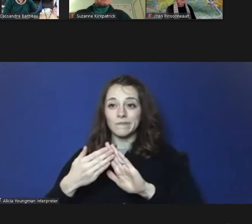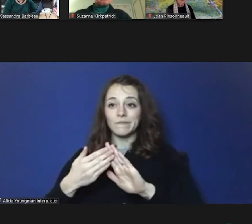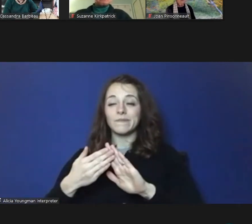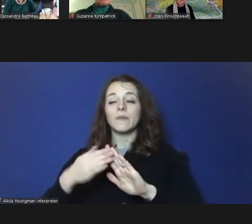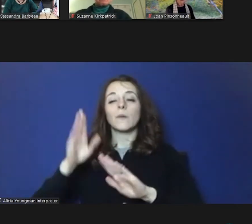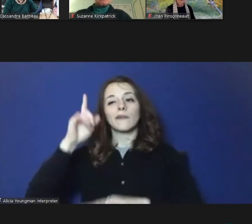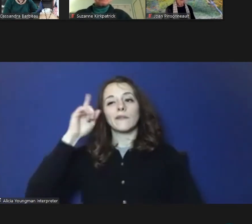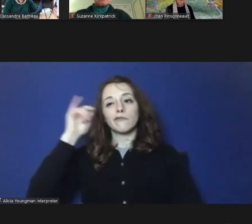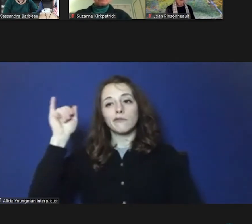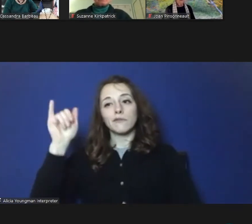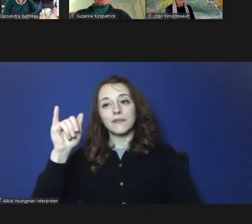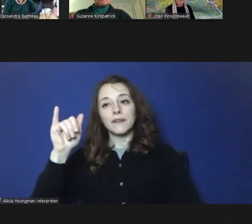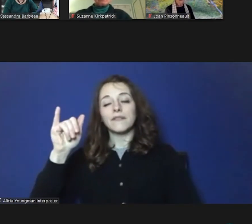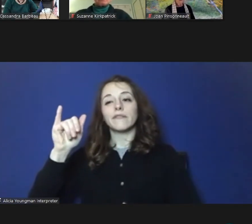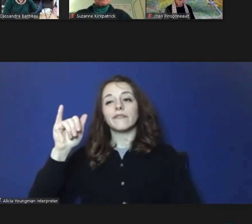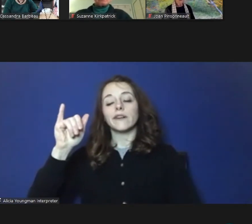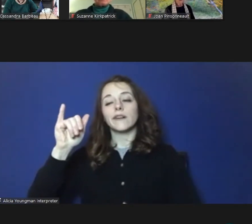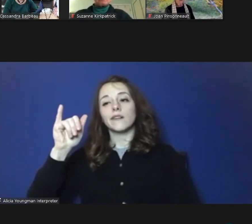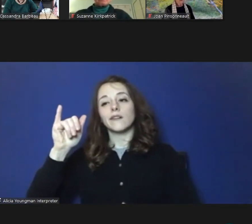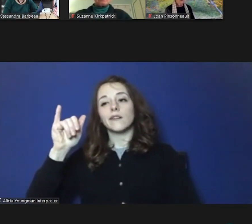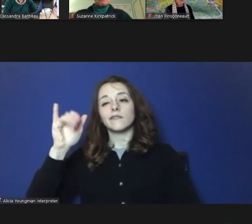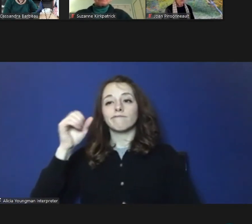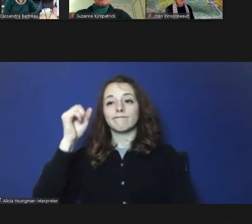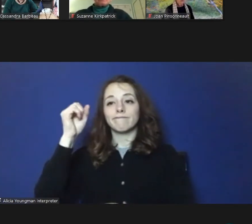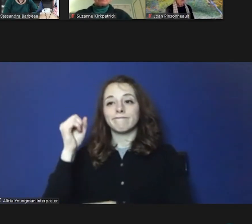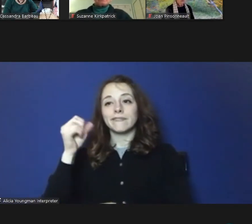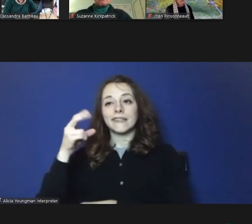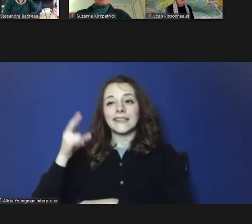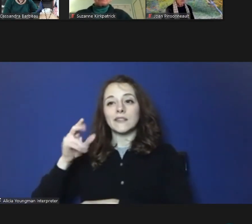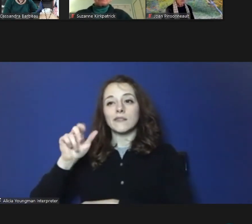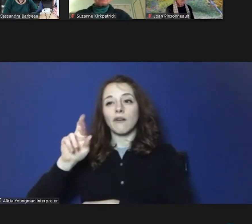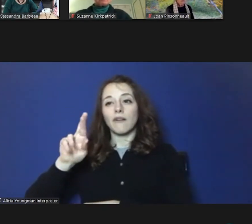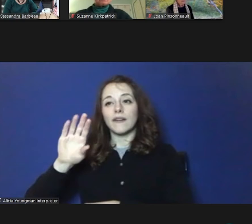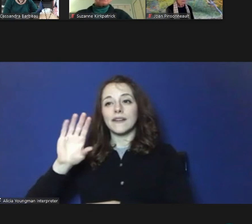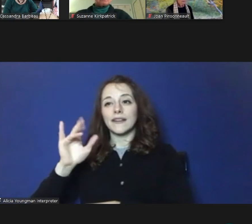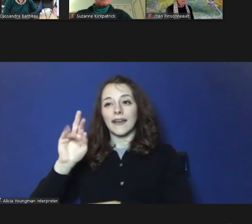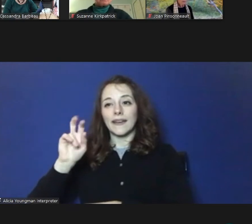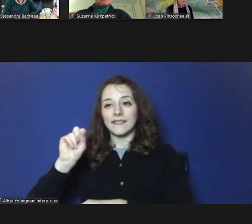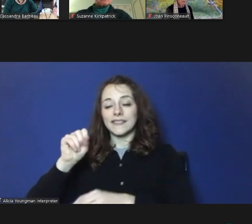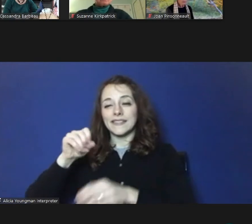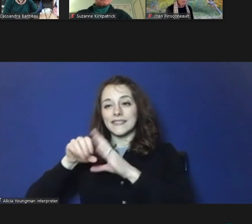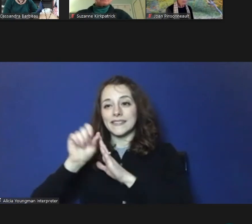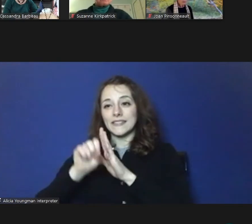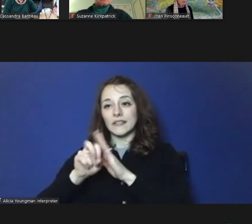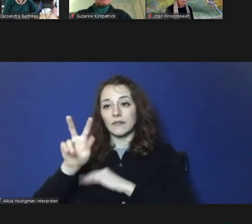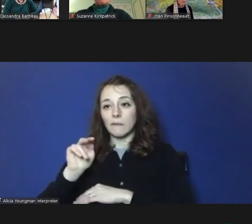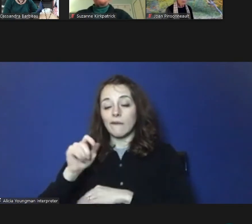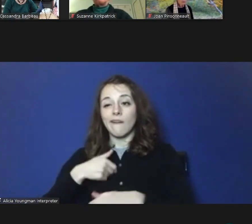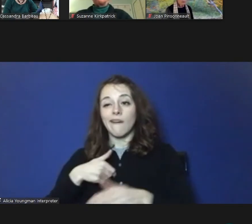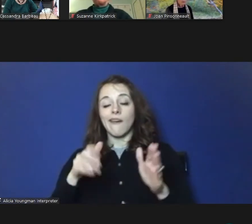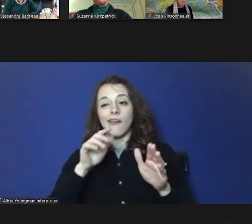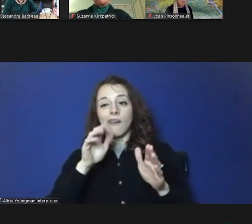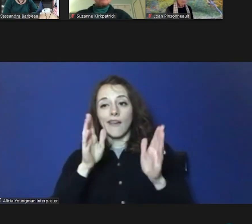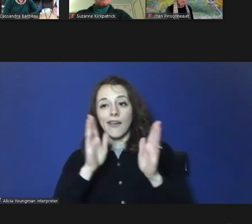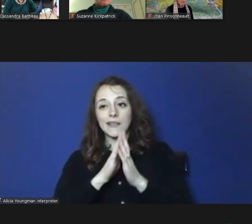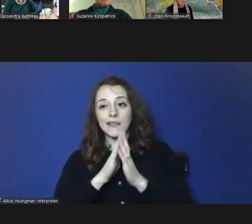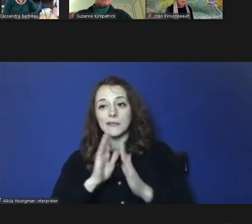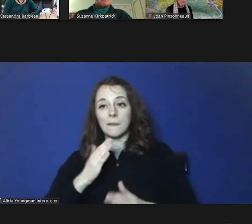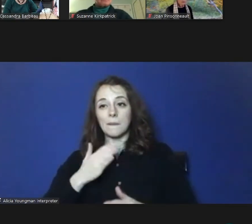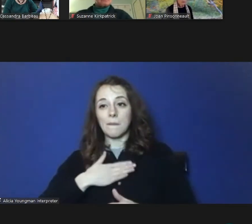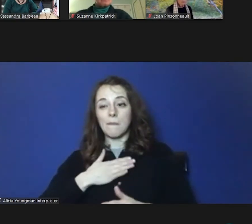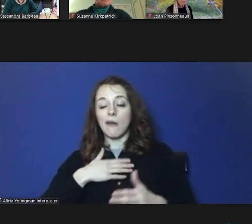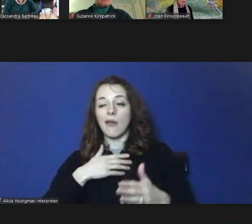be forever in the history archives of the state of Vermont. I asked my fellow Bennington